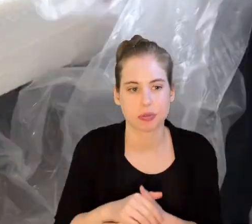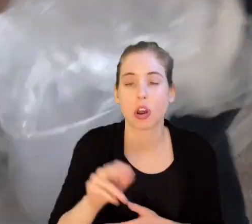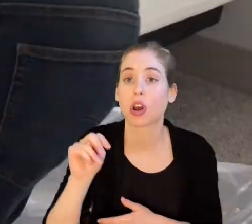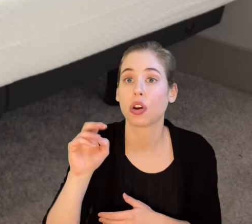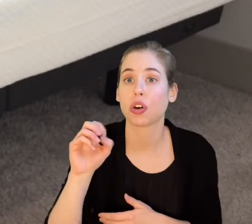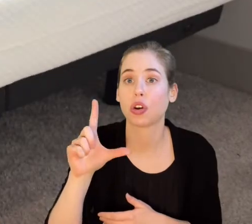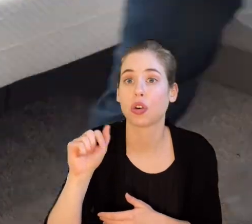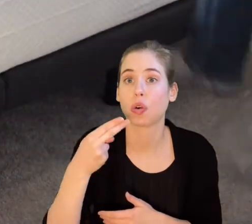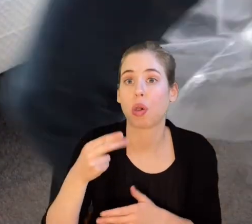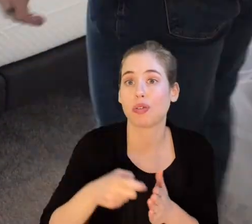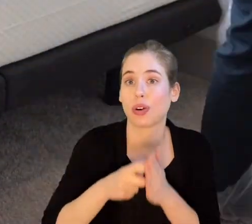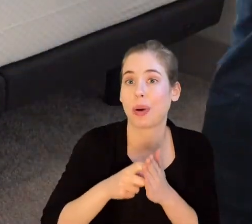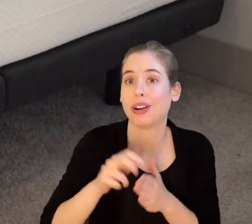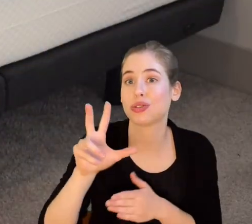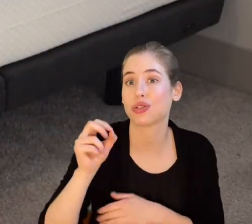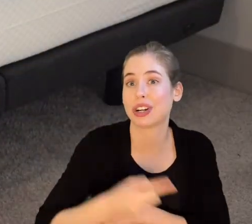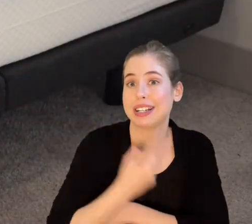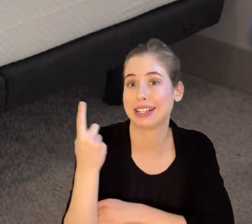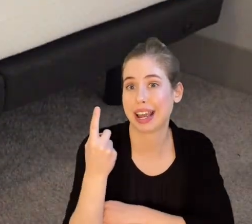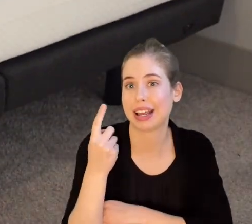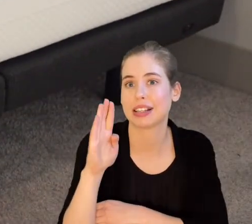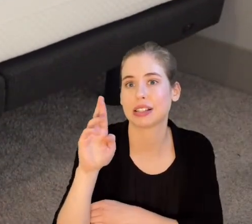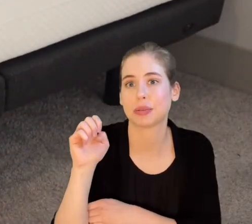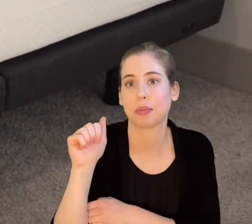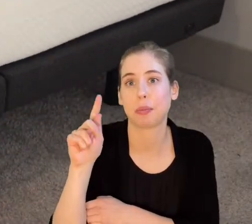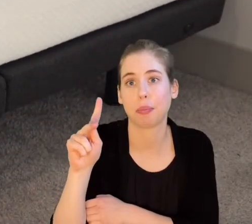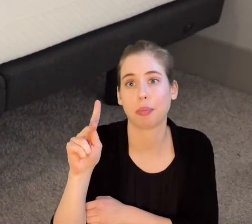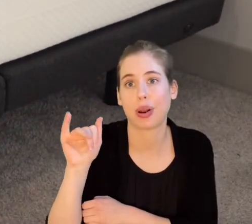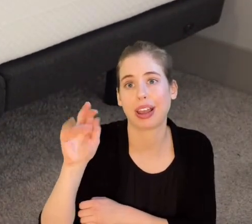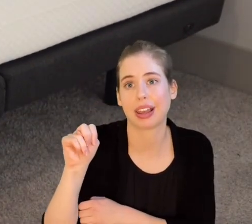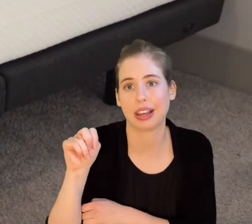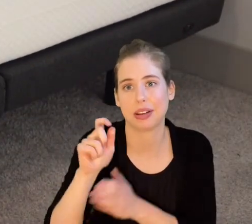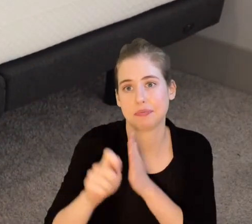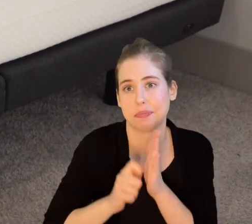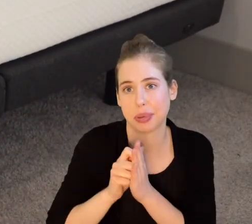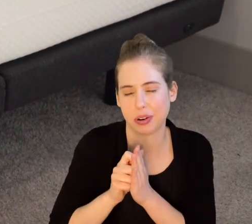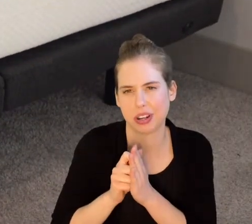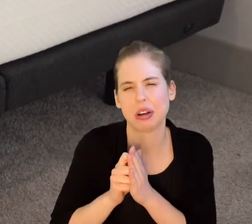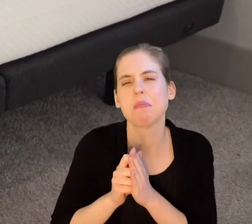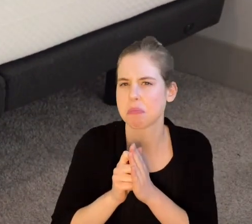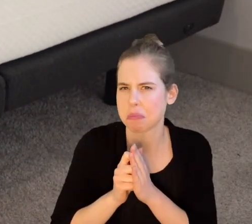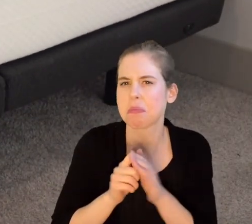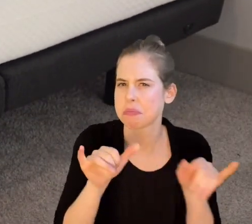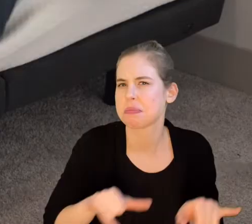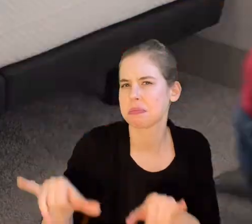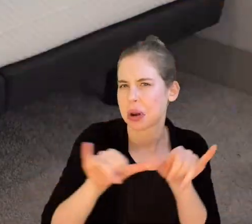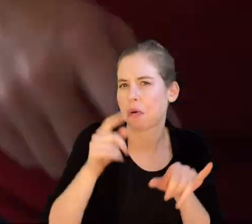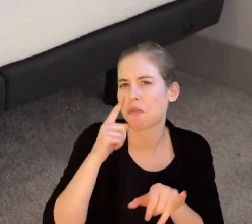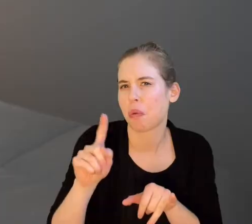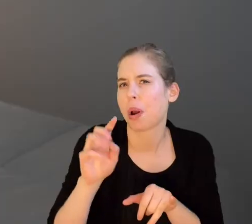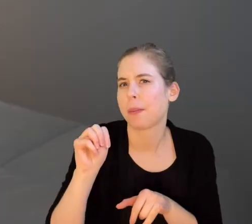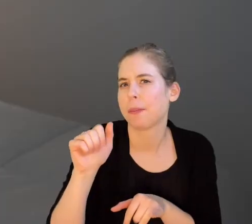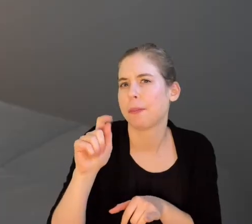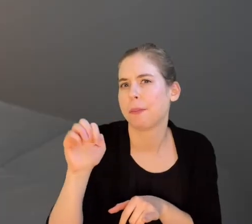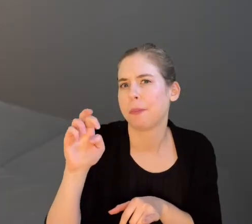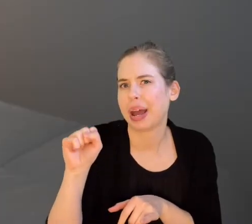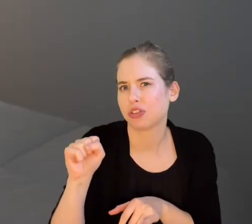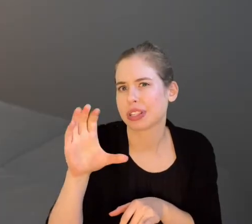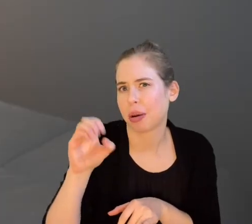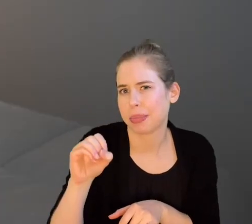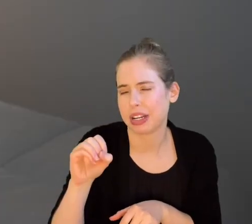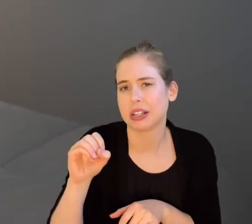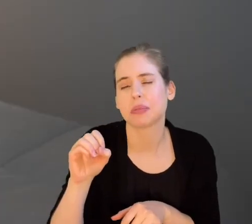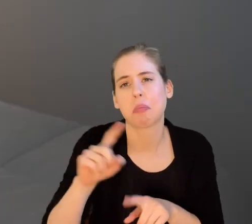break-in period. This is also pretty standard for mattress companies, although the length of time can vary. Shipping and